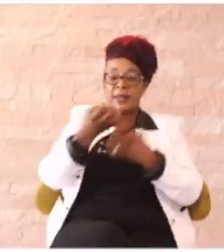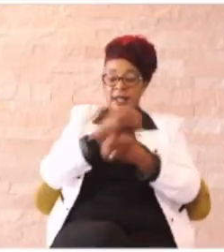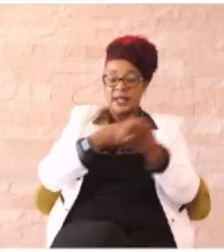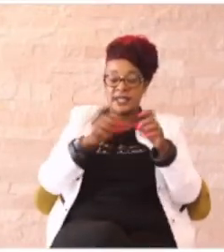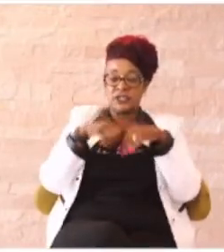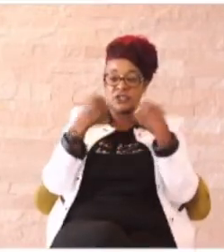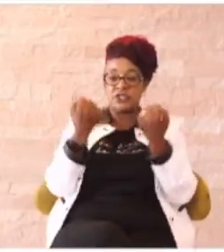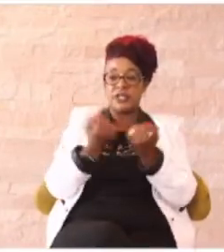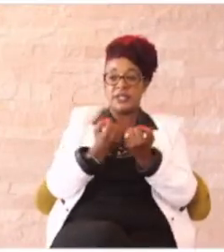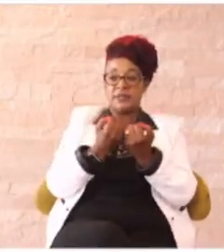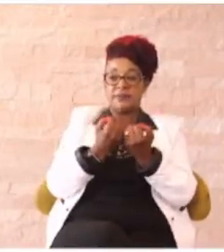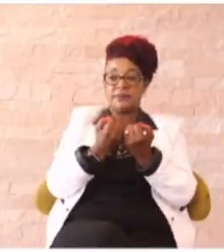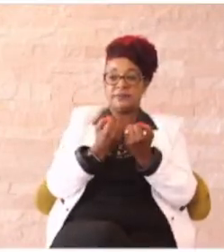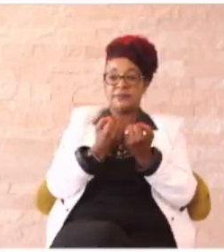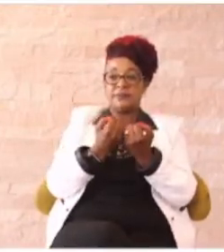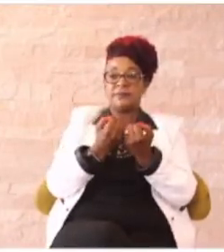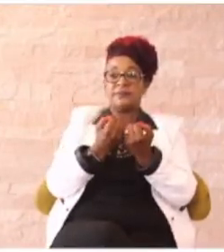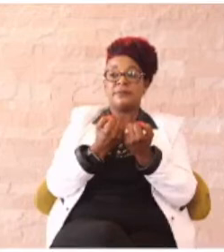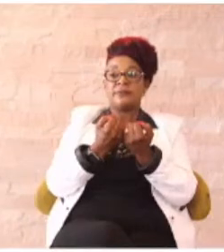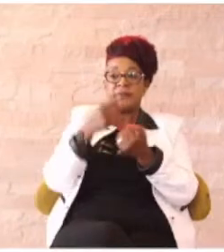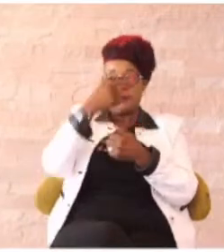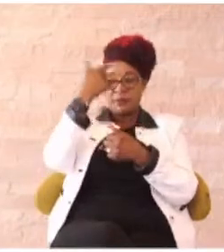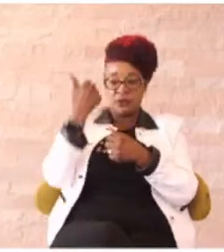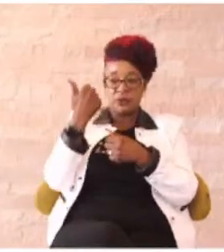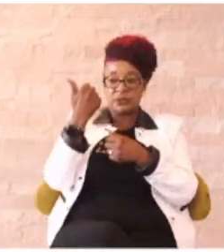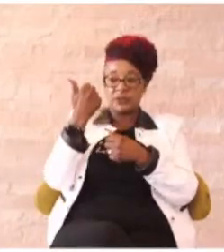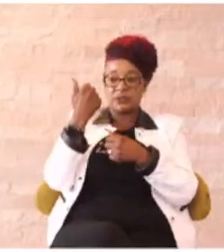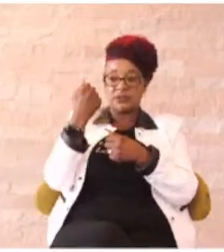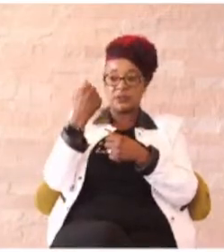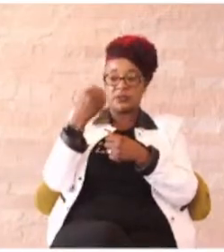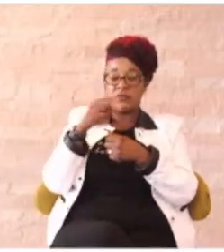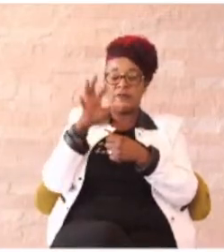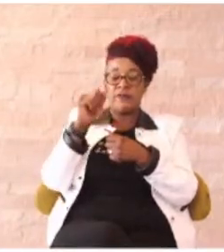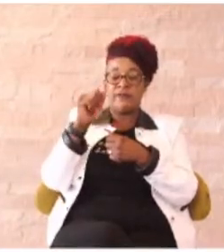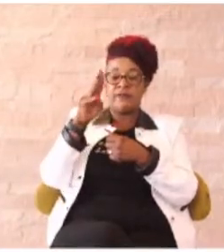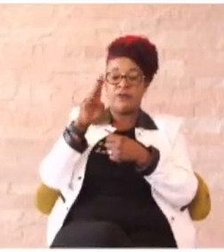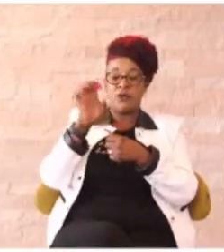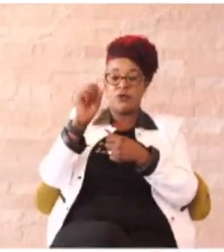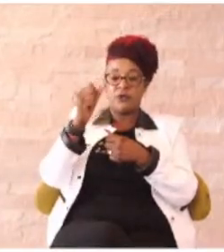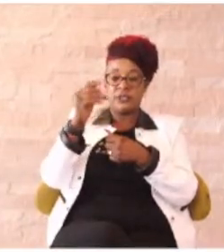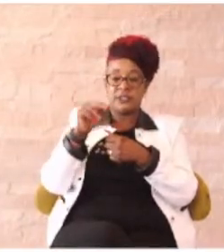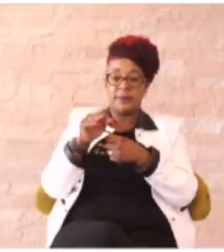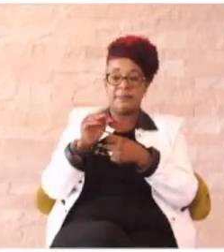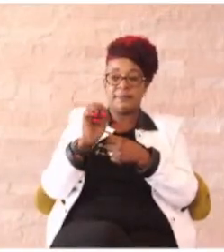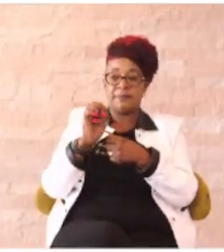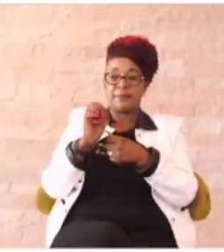socially self-sufficient because of AWESOME project.